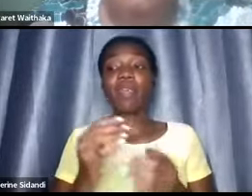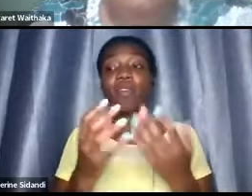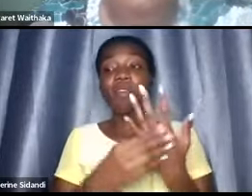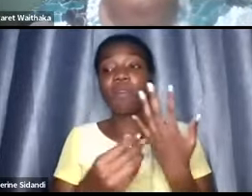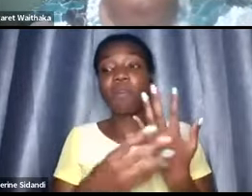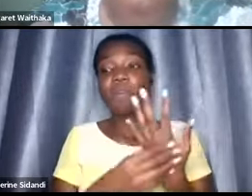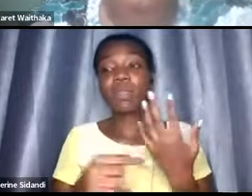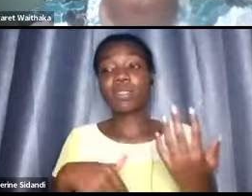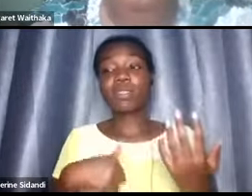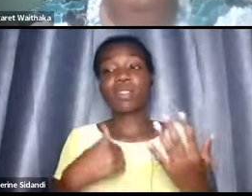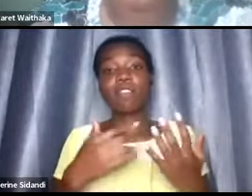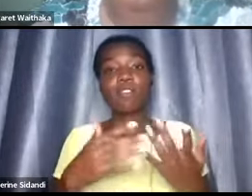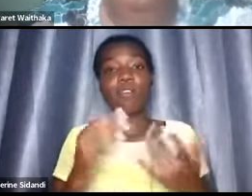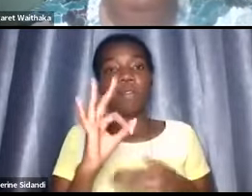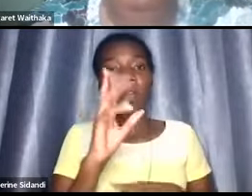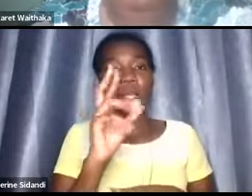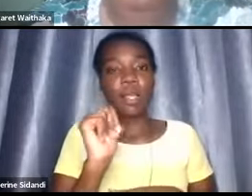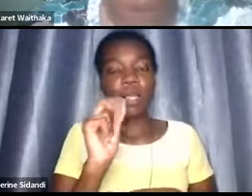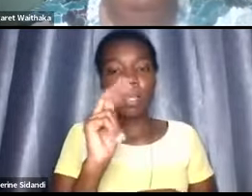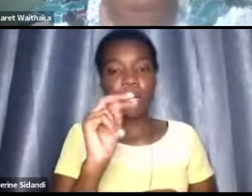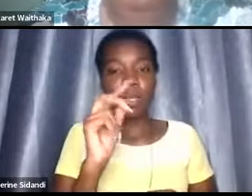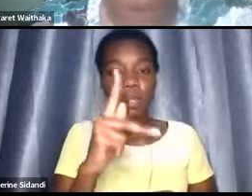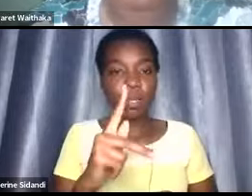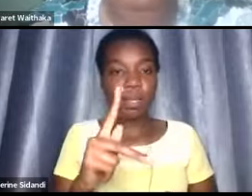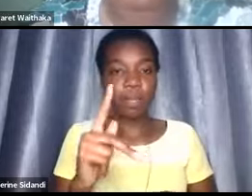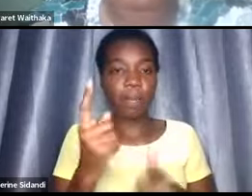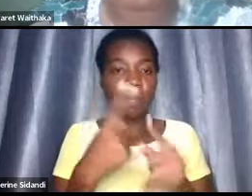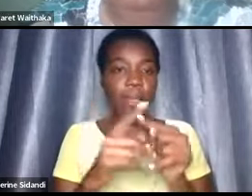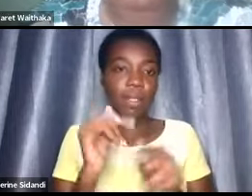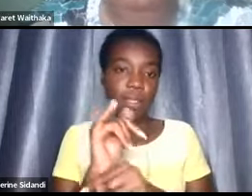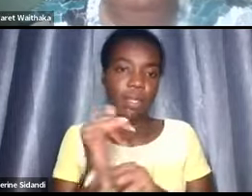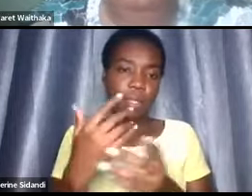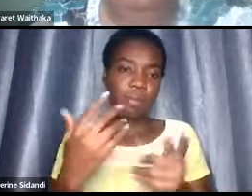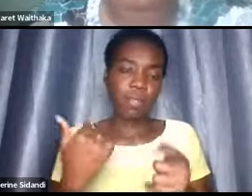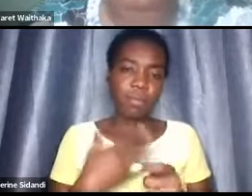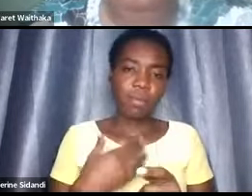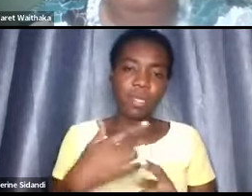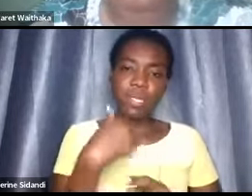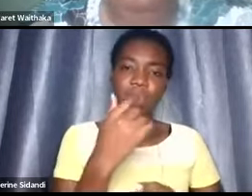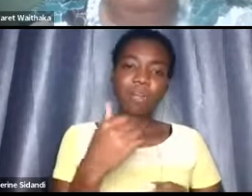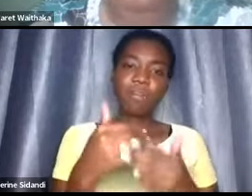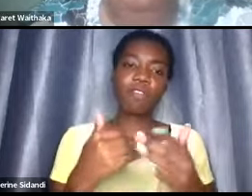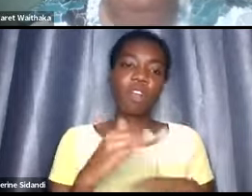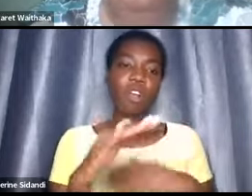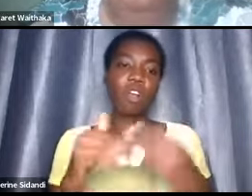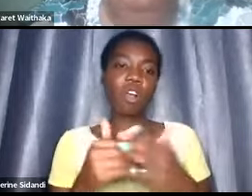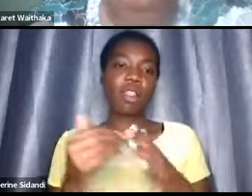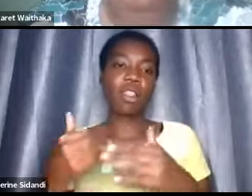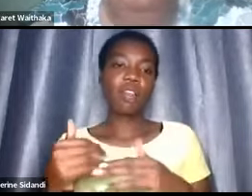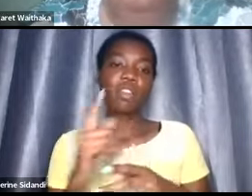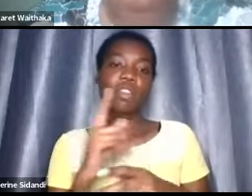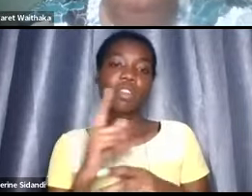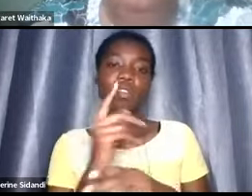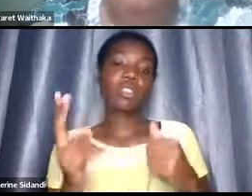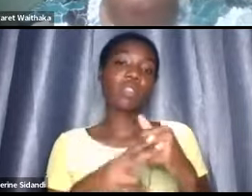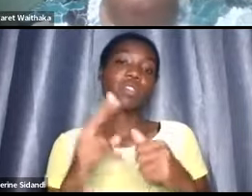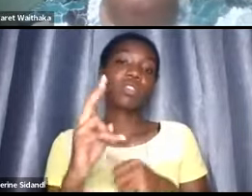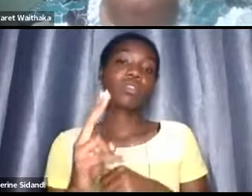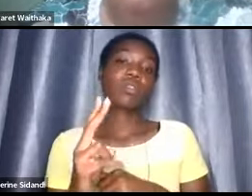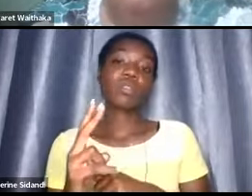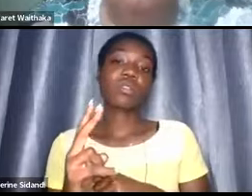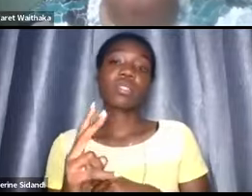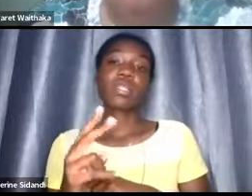that we avoid duplication. But probably that is something I should have said before everyone left. Anyway, there's 72 of us here. If any of you is left who has